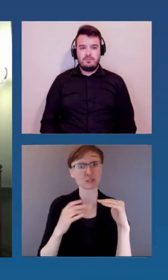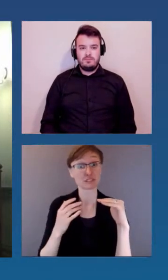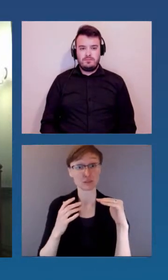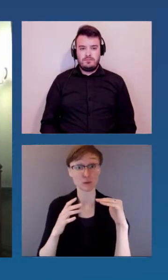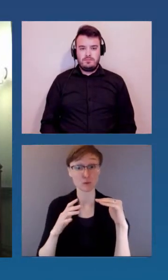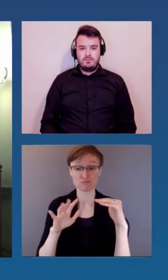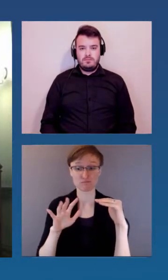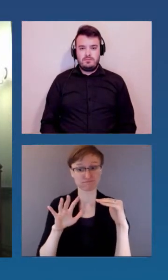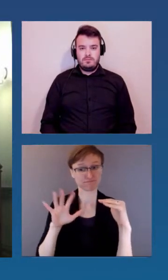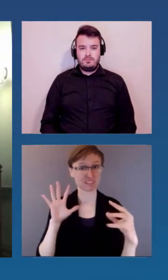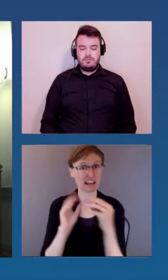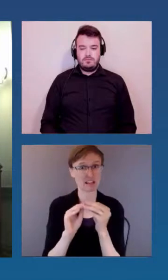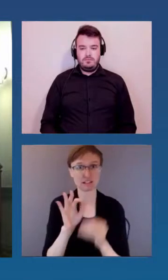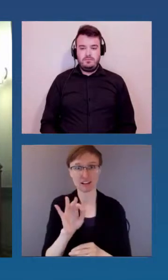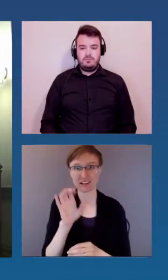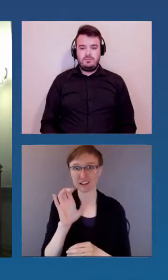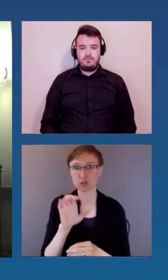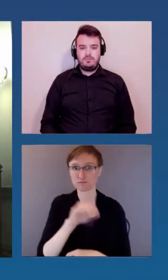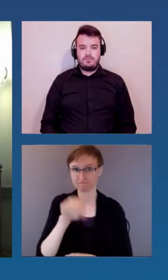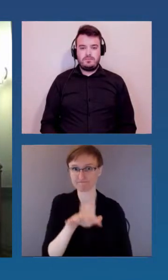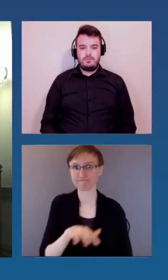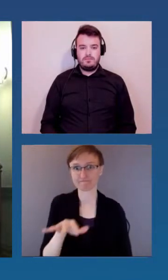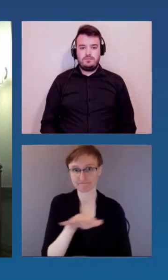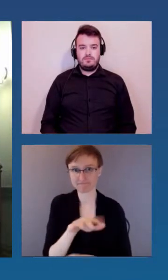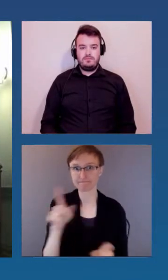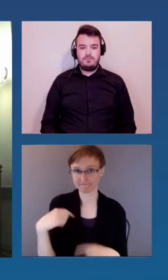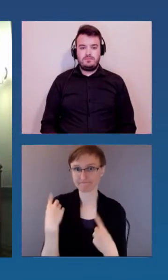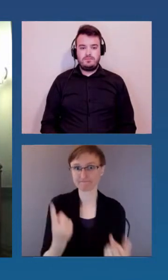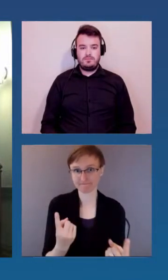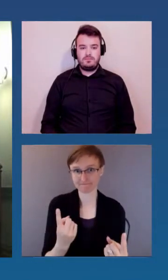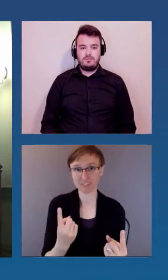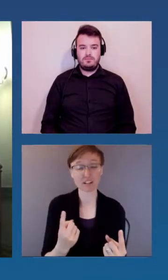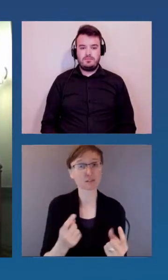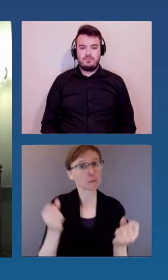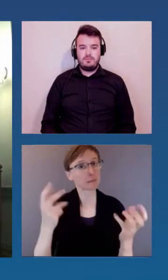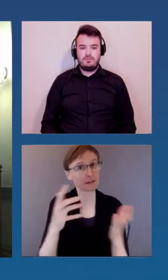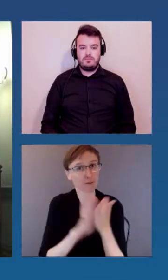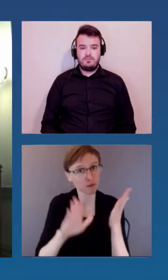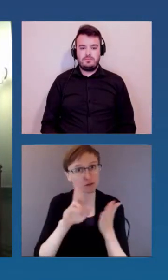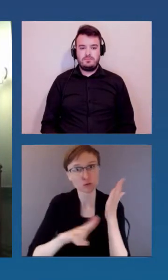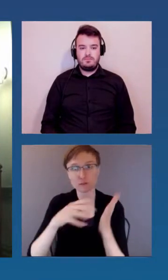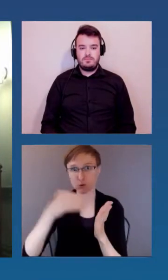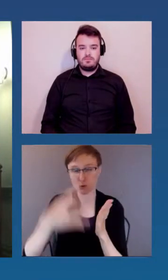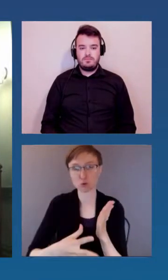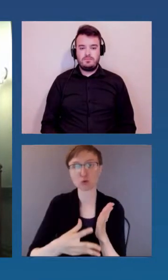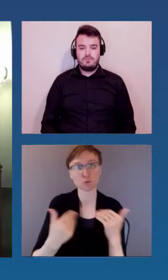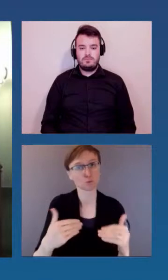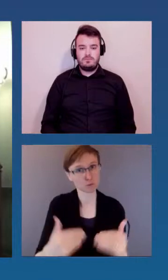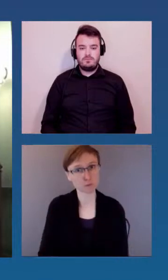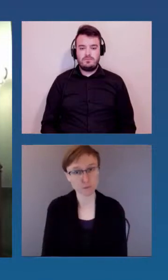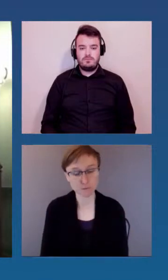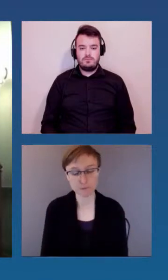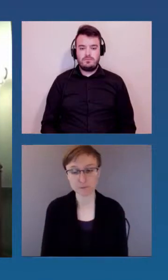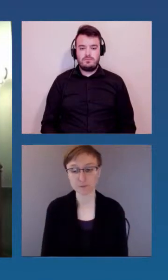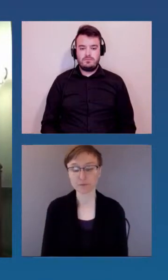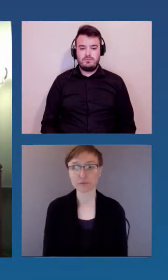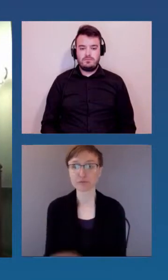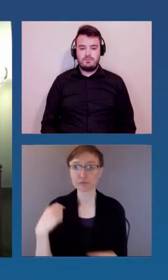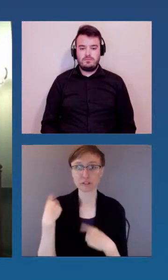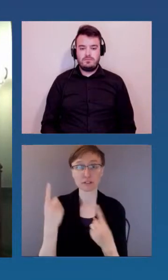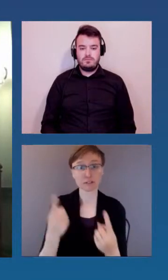cases. This group includes many college and university students. For the past several weeks, OPH